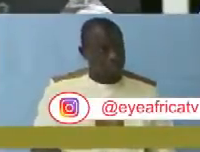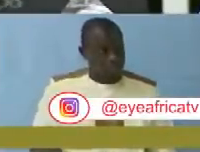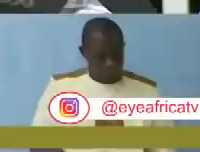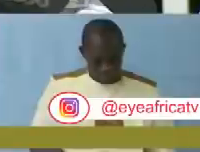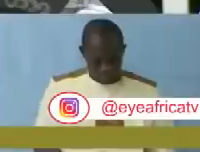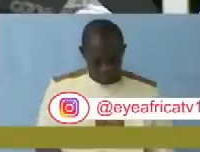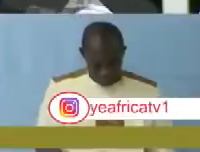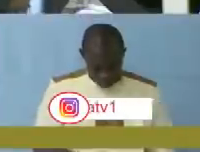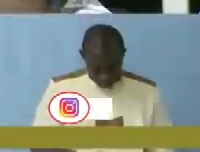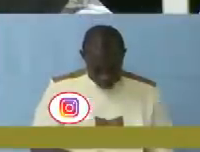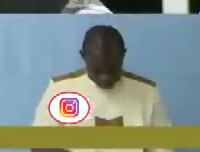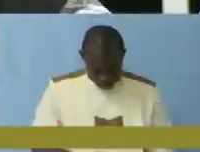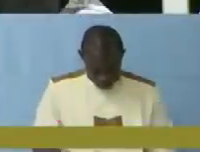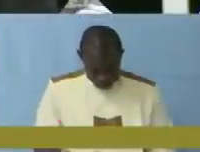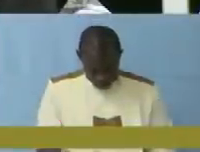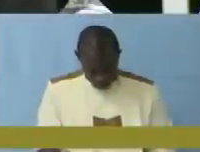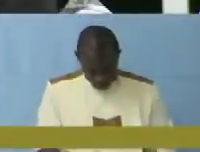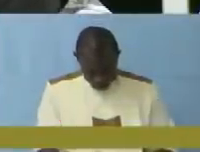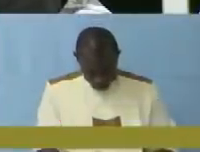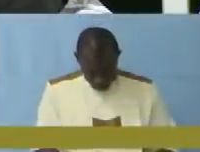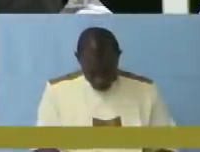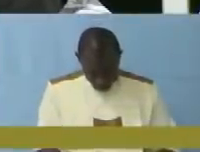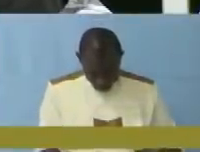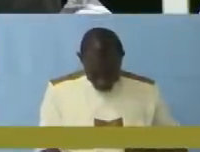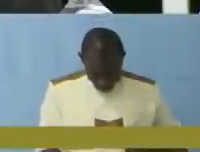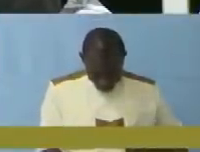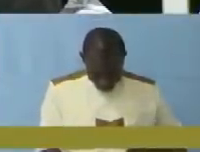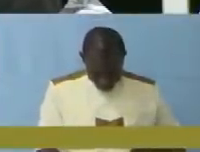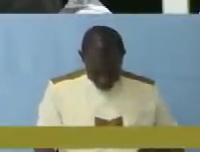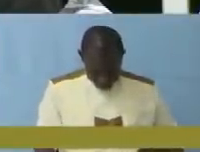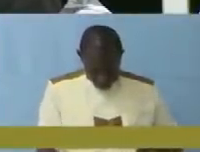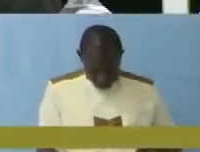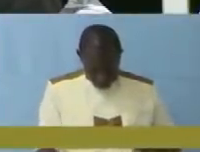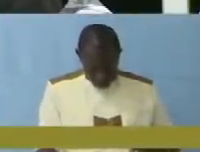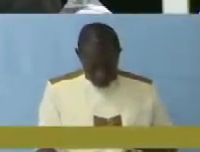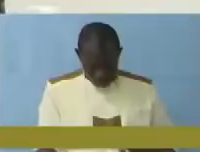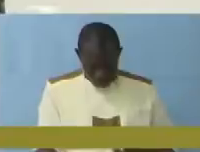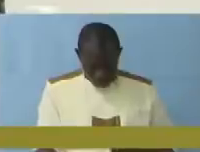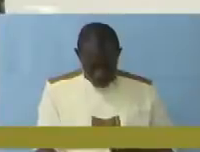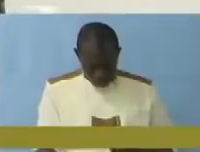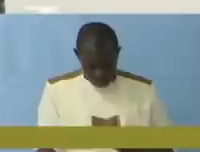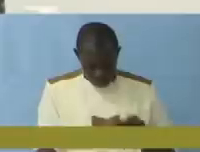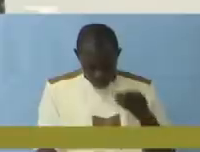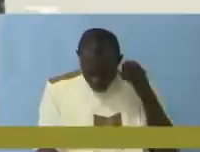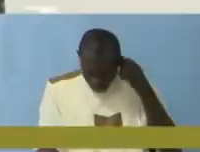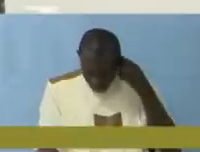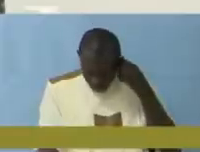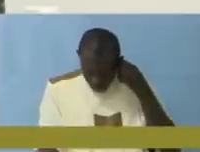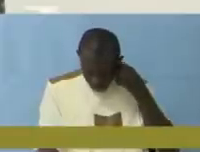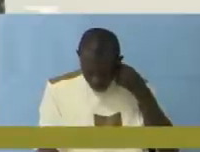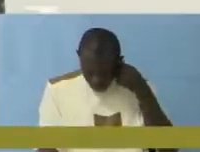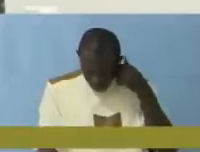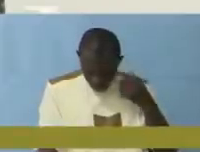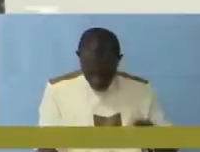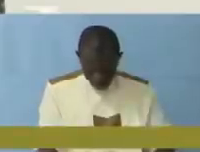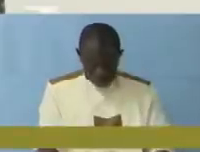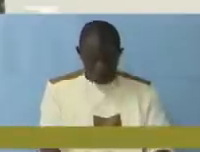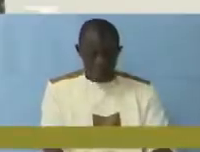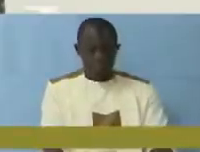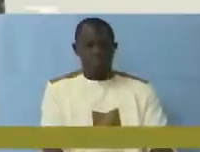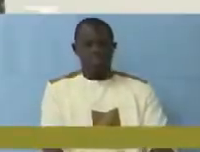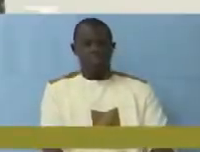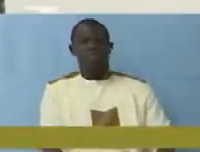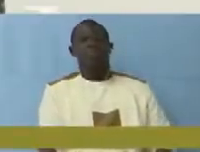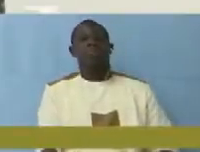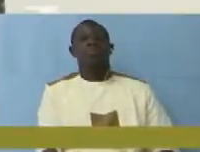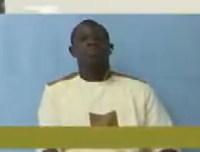Council, are we ready to continue? Yeah, please proceed. Yes, Mr. Chair, we are ready to proceed.